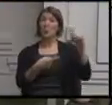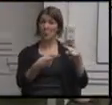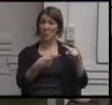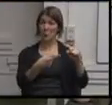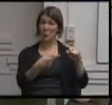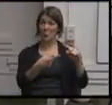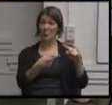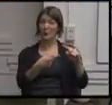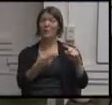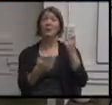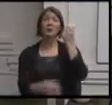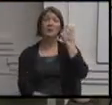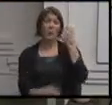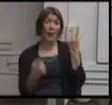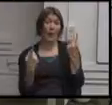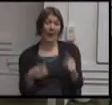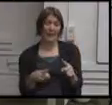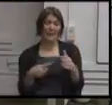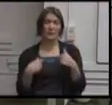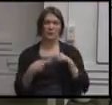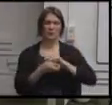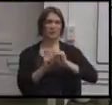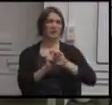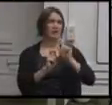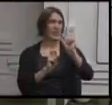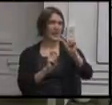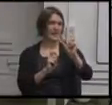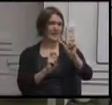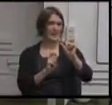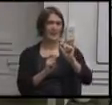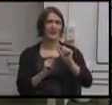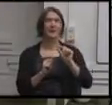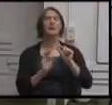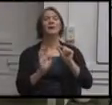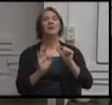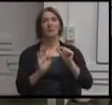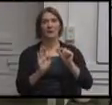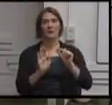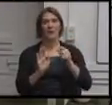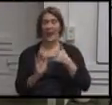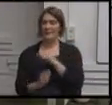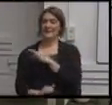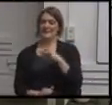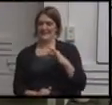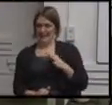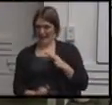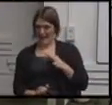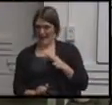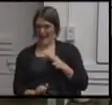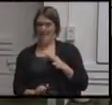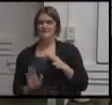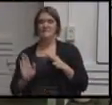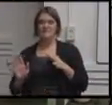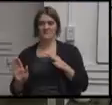be. We have moved it from being, for those built-in staffing